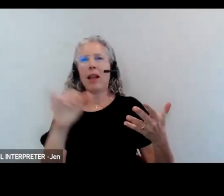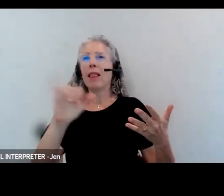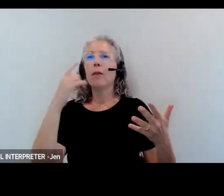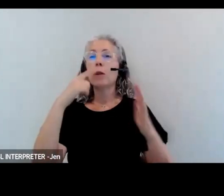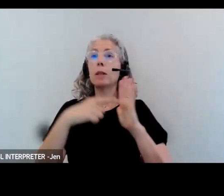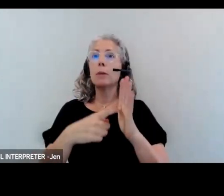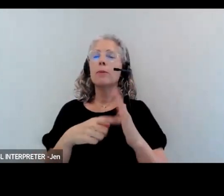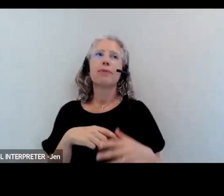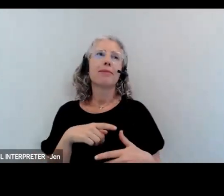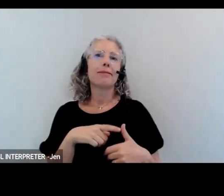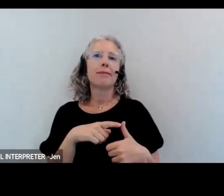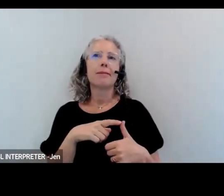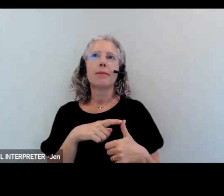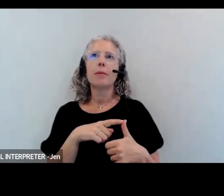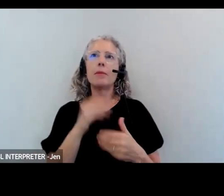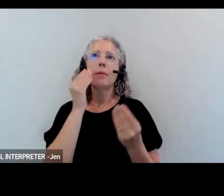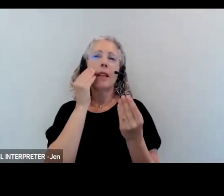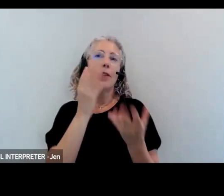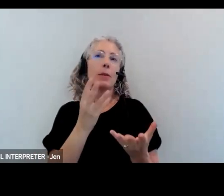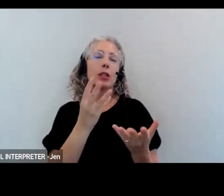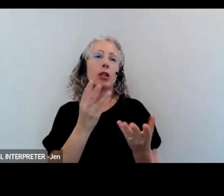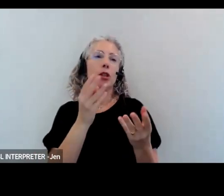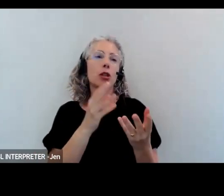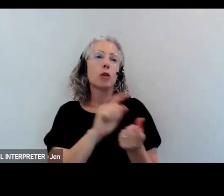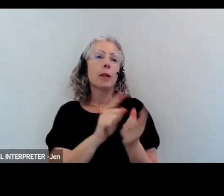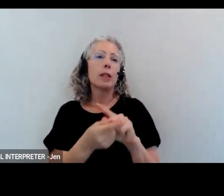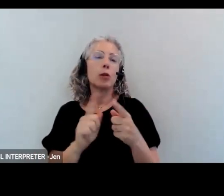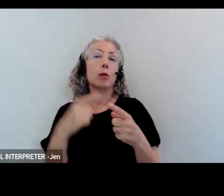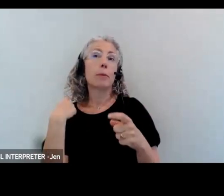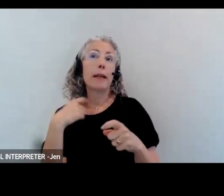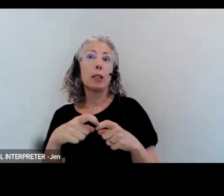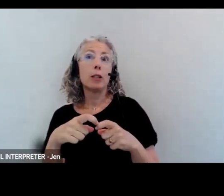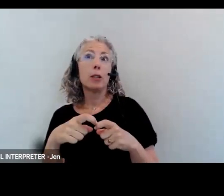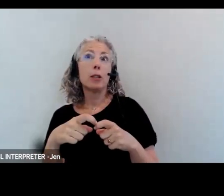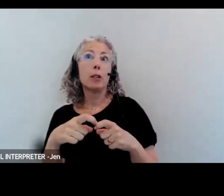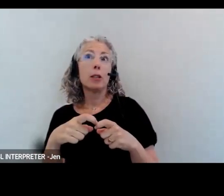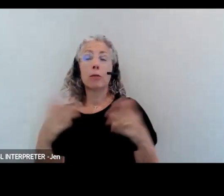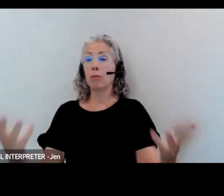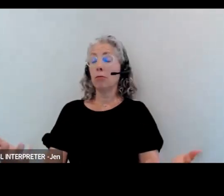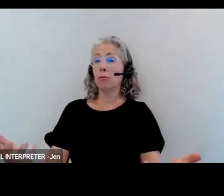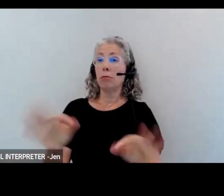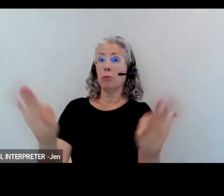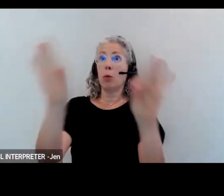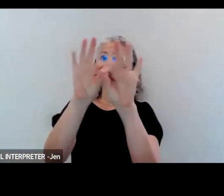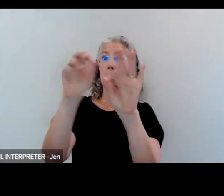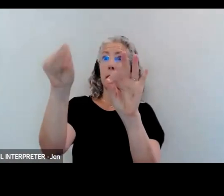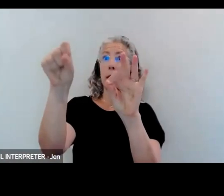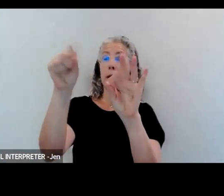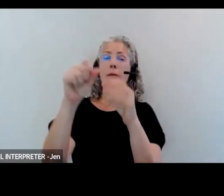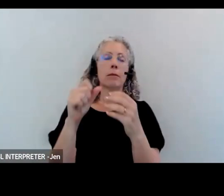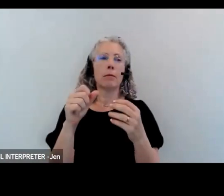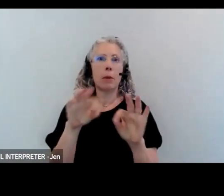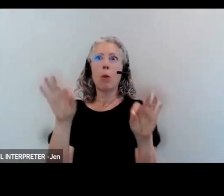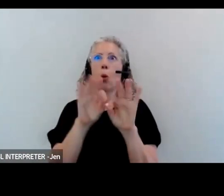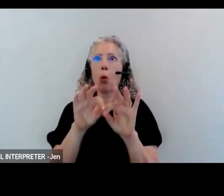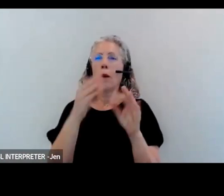like, is information translated into Spanish? And that is important. That's so